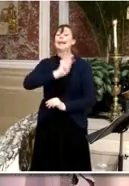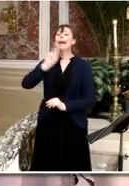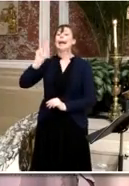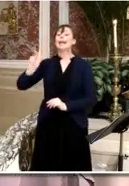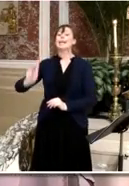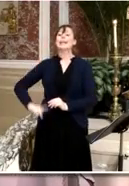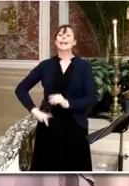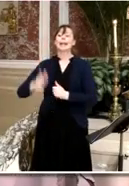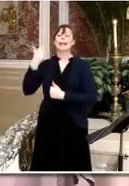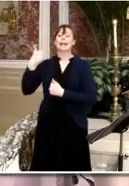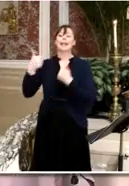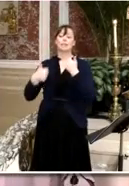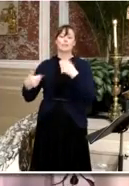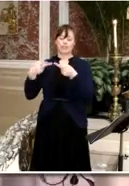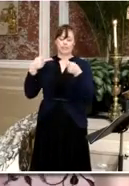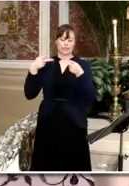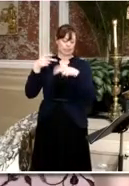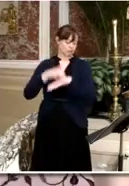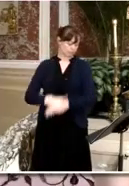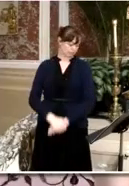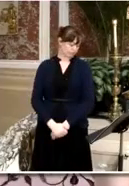office.